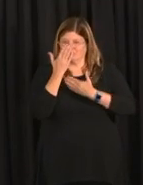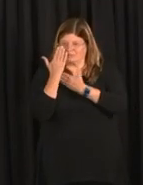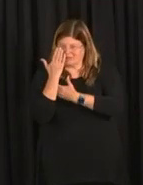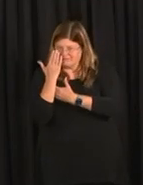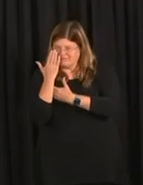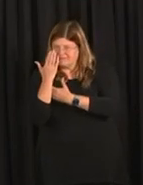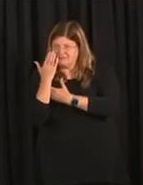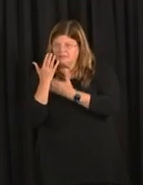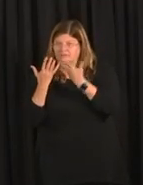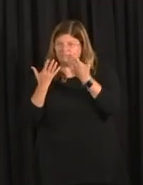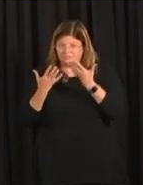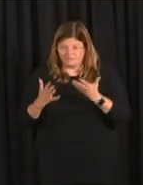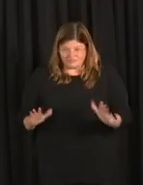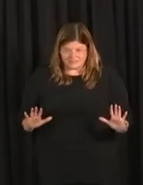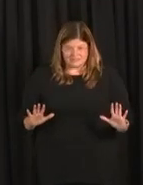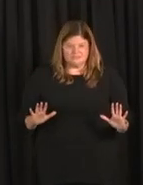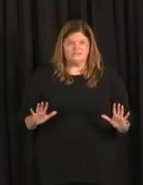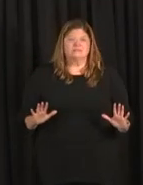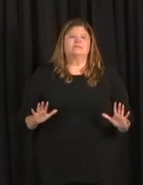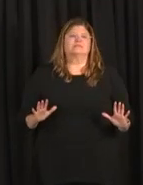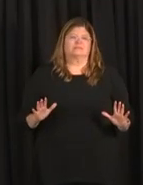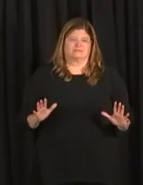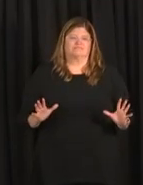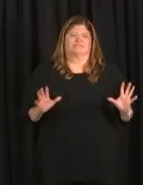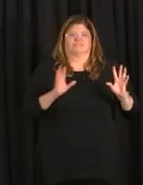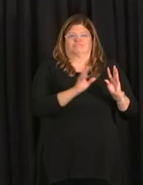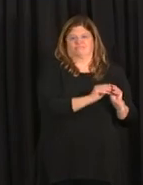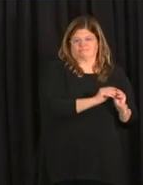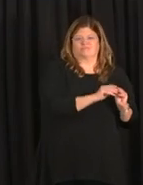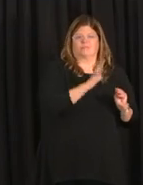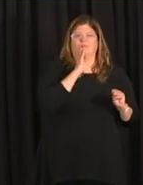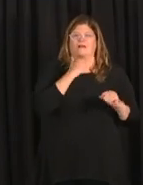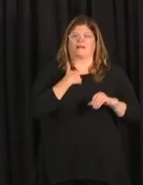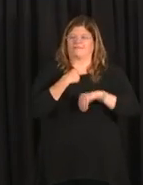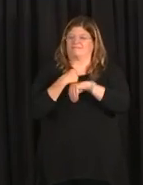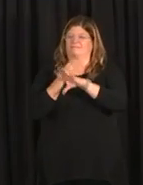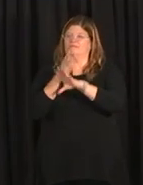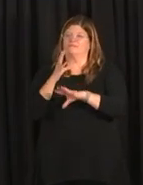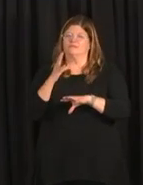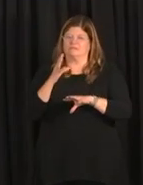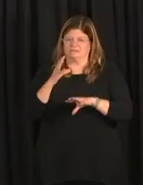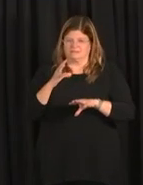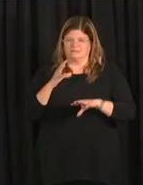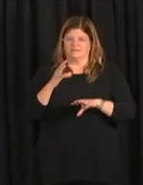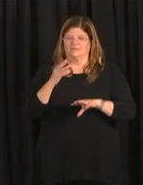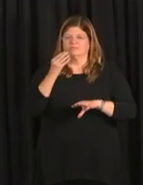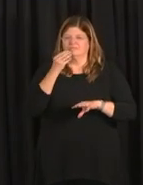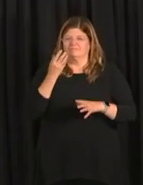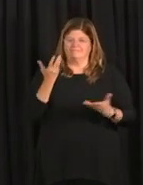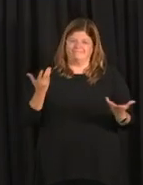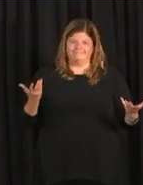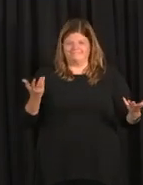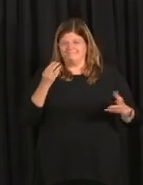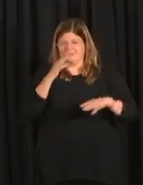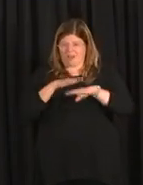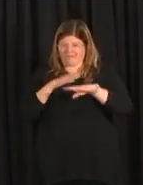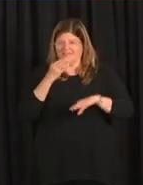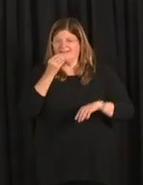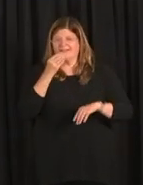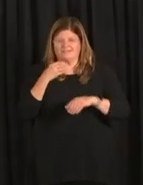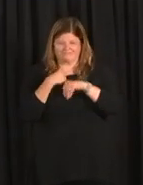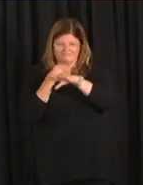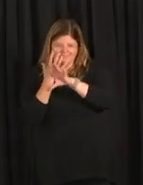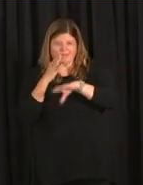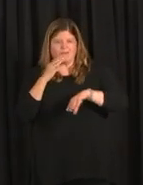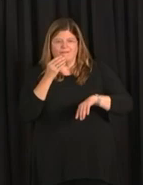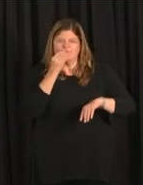a virtual meeting, and that means members will have to provide their own breakfast, which they may or may not do, but we will have that